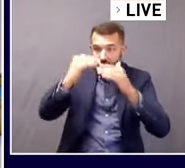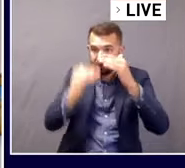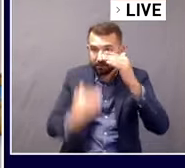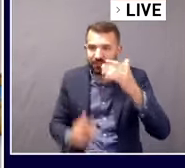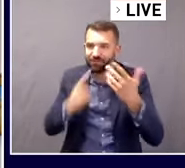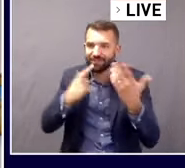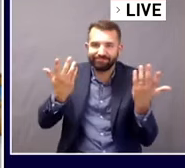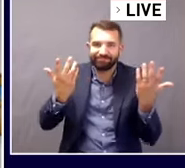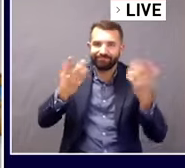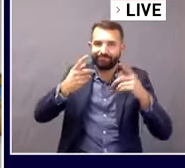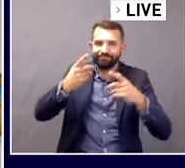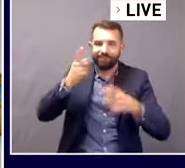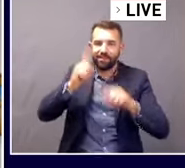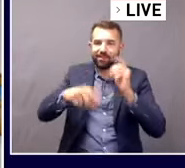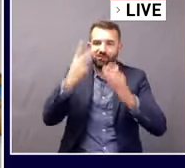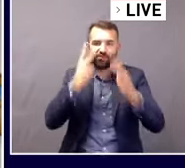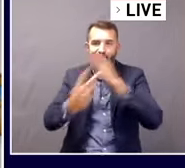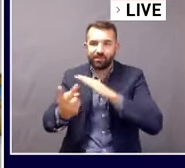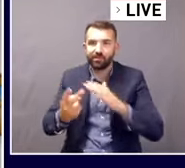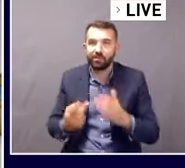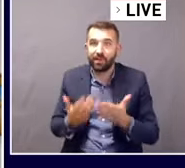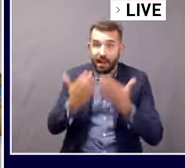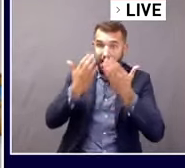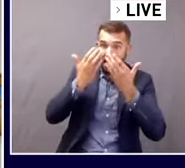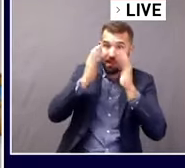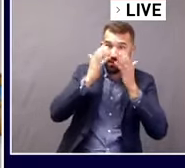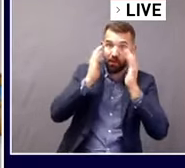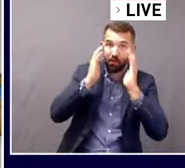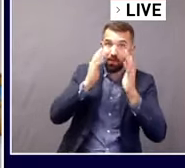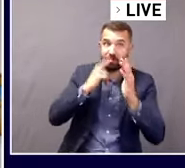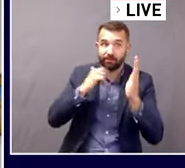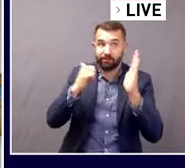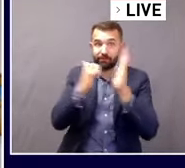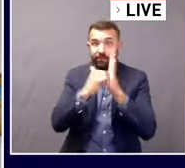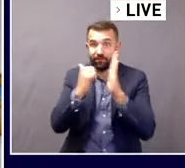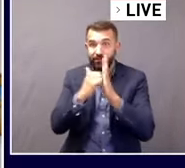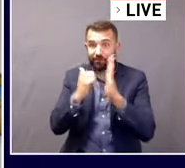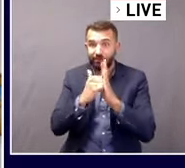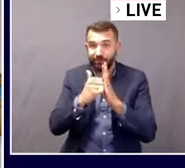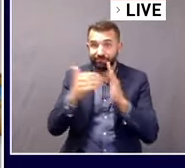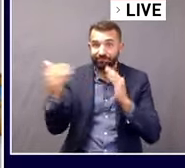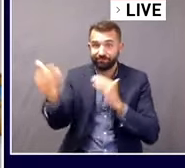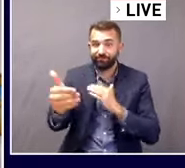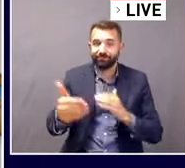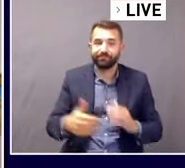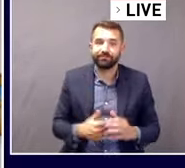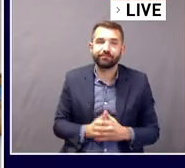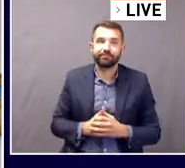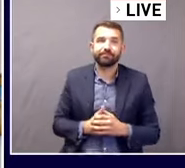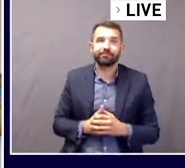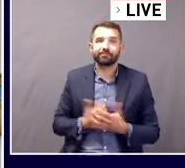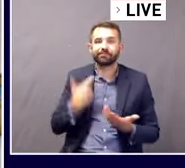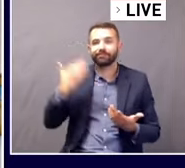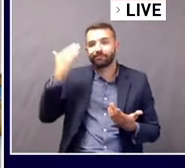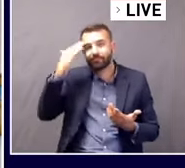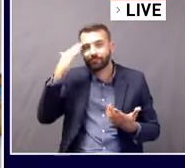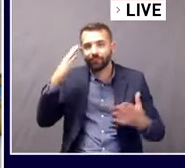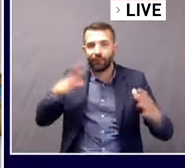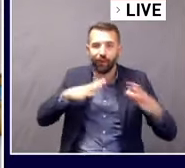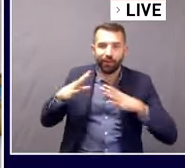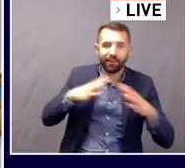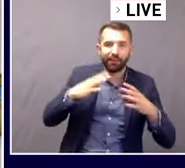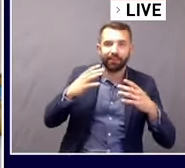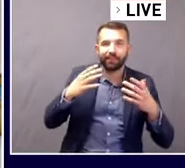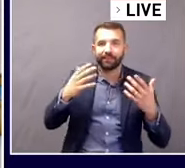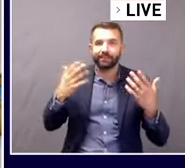to Halloween and trick-or-treating, there's a certain potential allure of a holiday where everyone is already wearing a mask. So